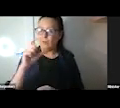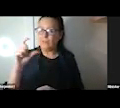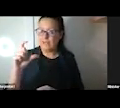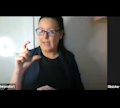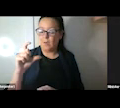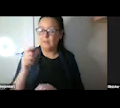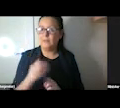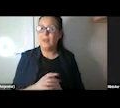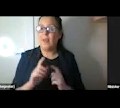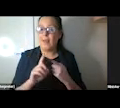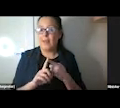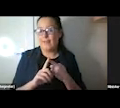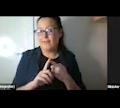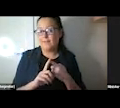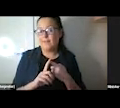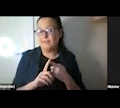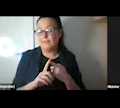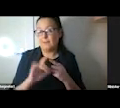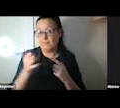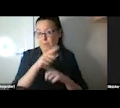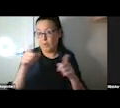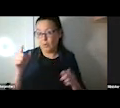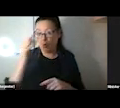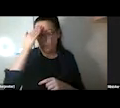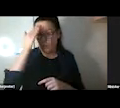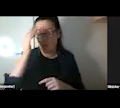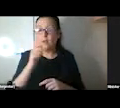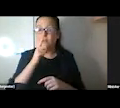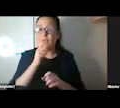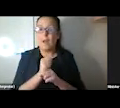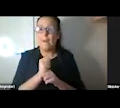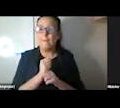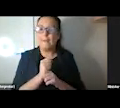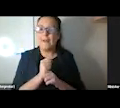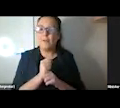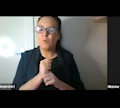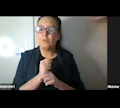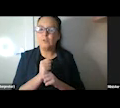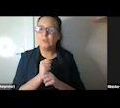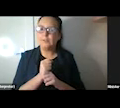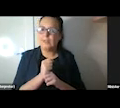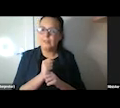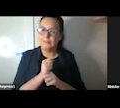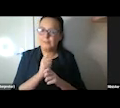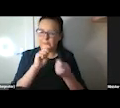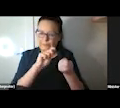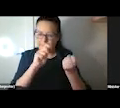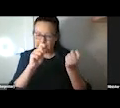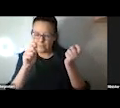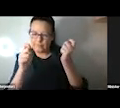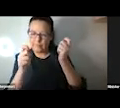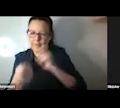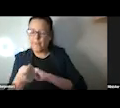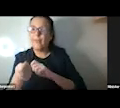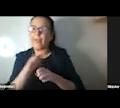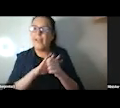and which is about the revitalisation of the central area of Cove. As those